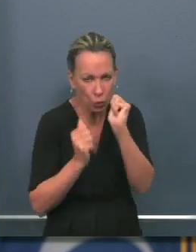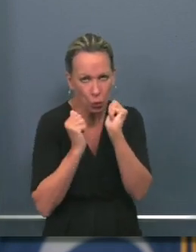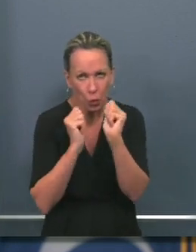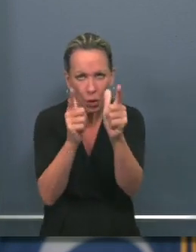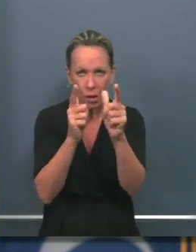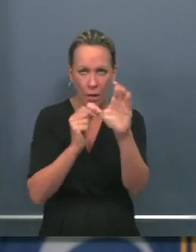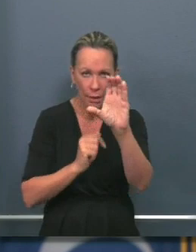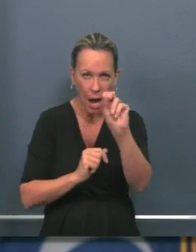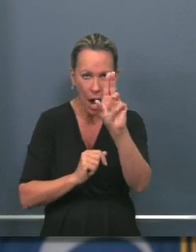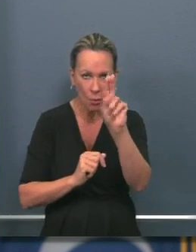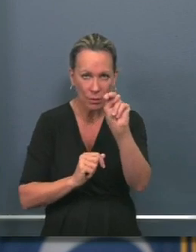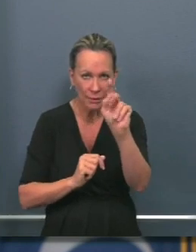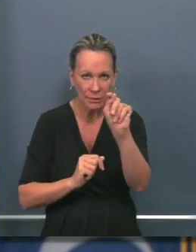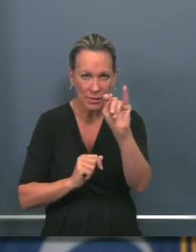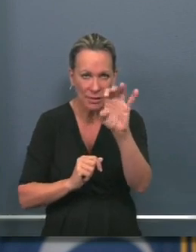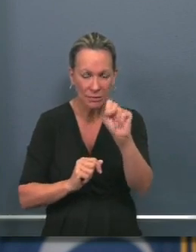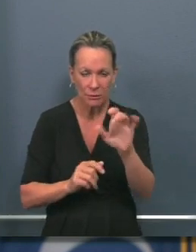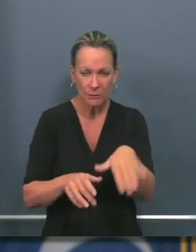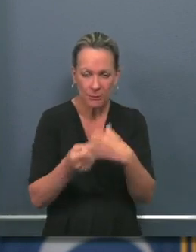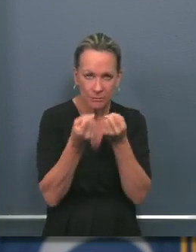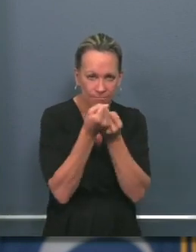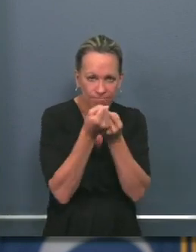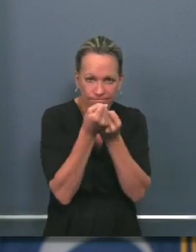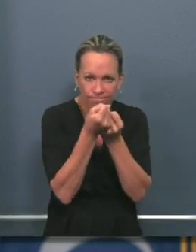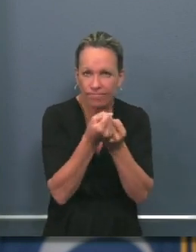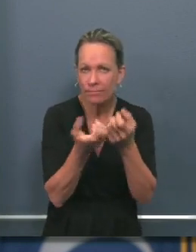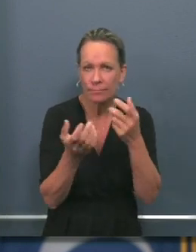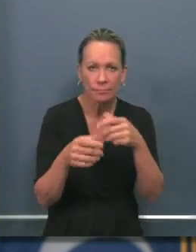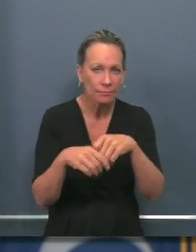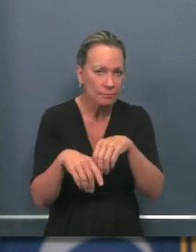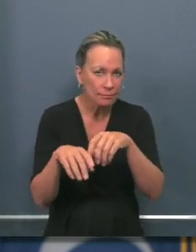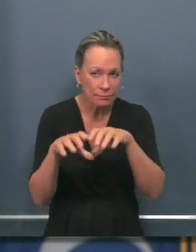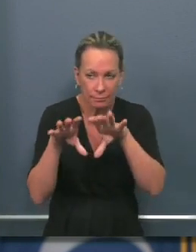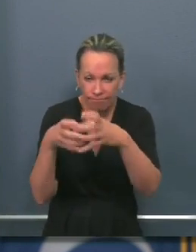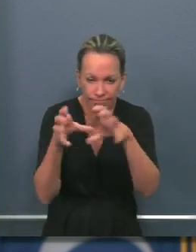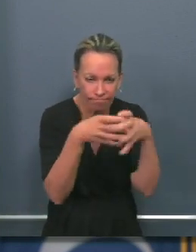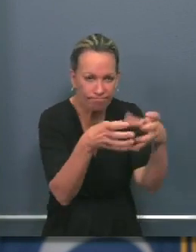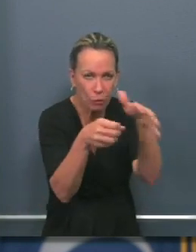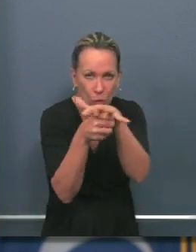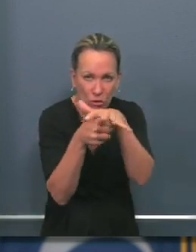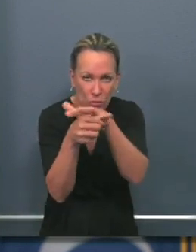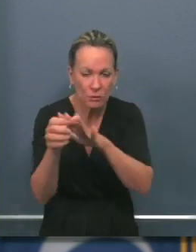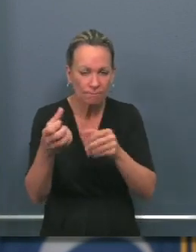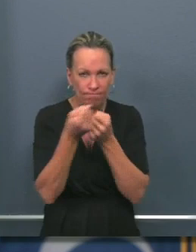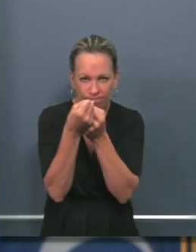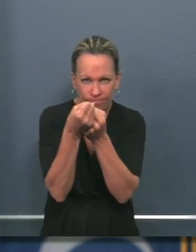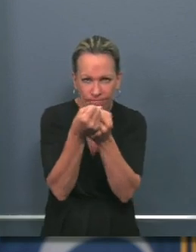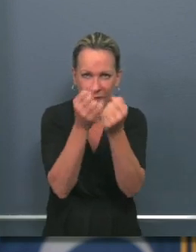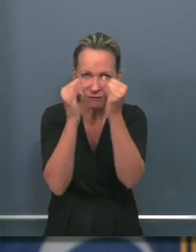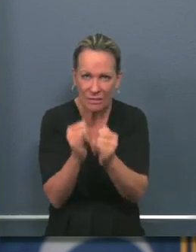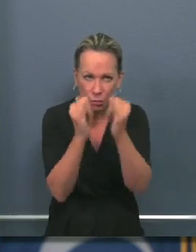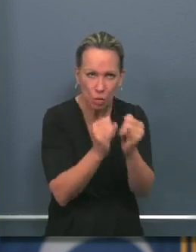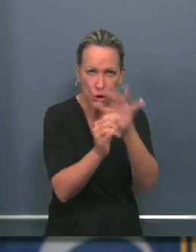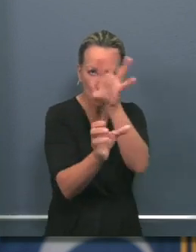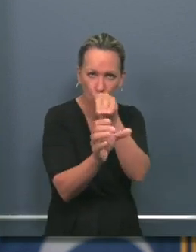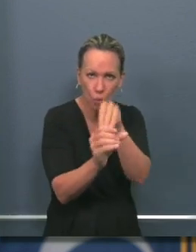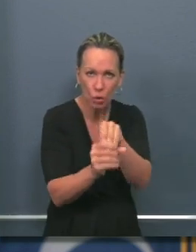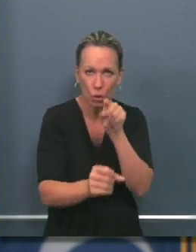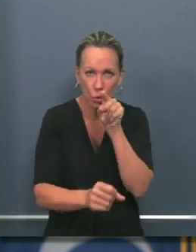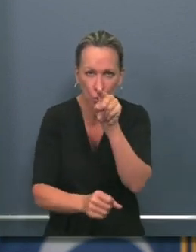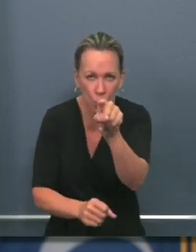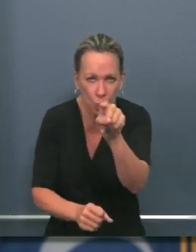appropriate procurement personal protective gear, making sure that the testing regime continues to improve and